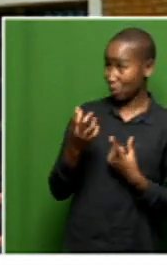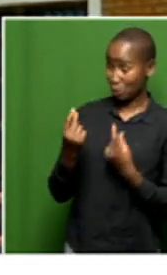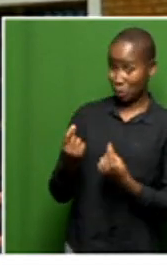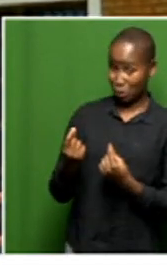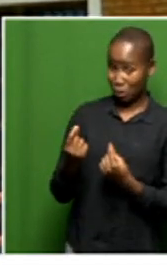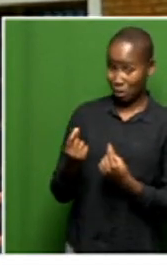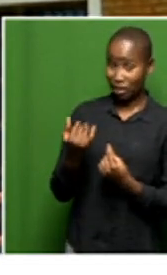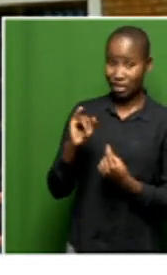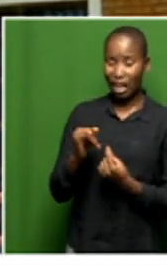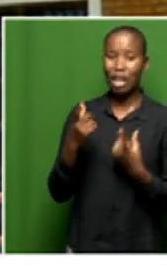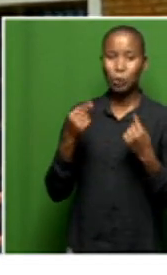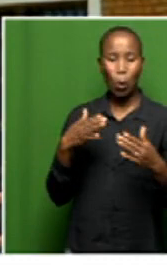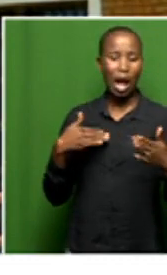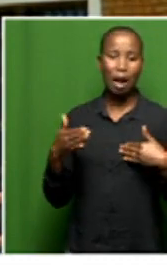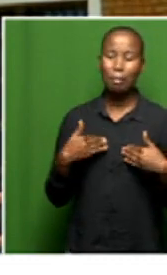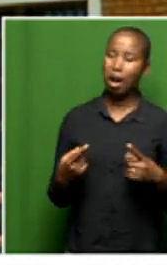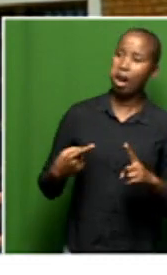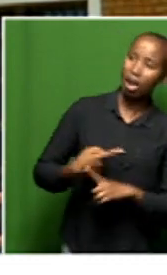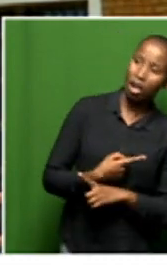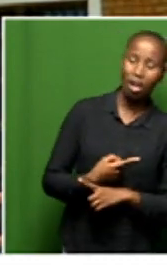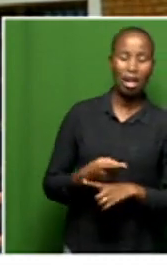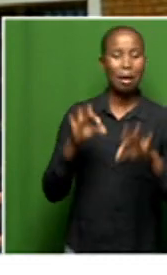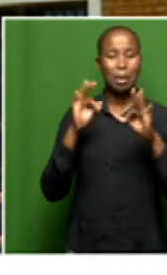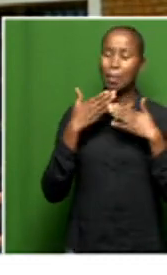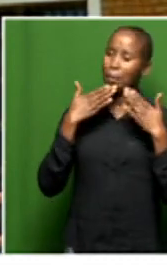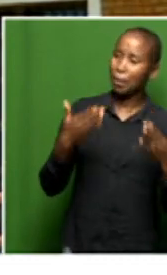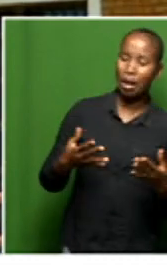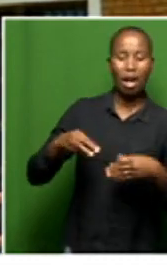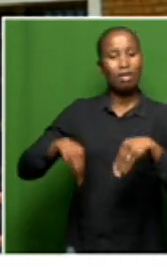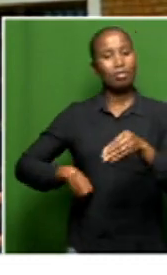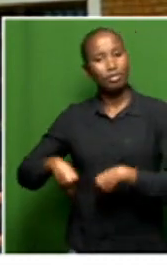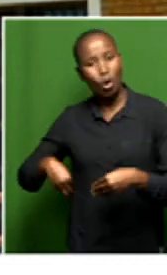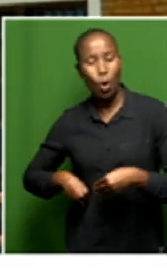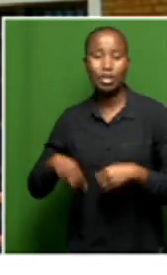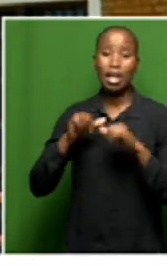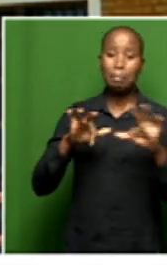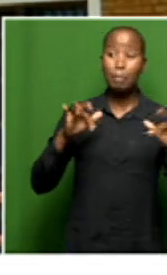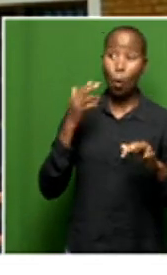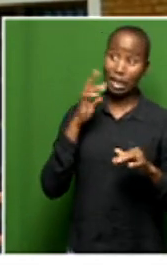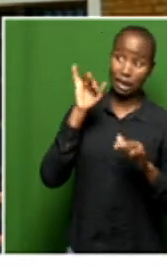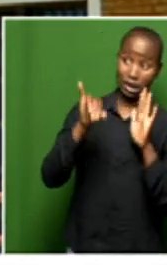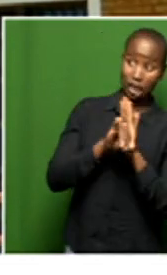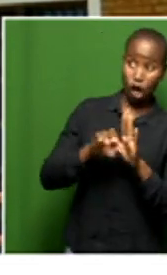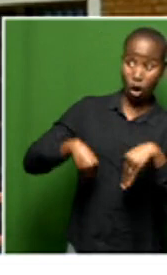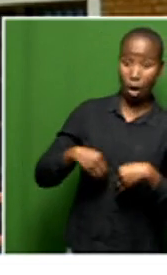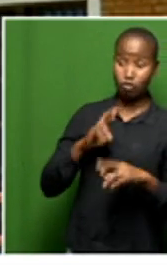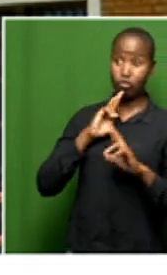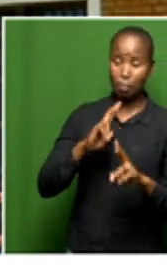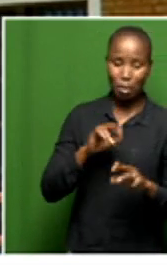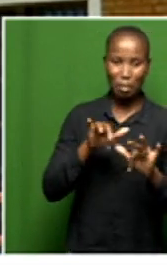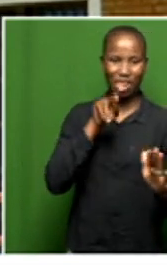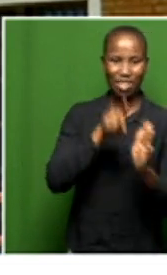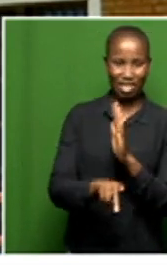of maladministration, fraud, corruption, whistleblowers being killed. But we see what we voted for. But I think with